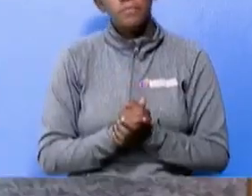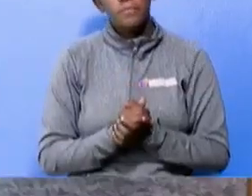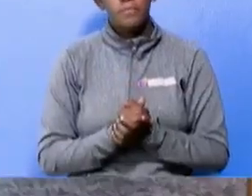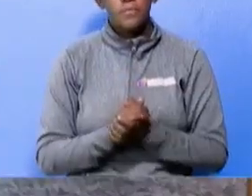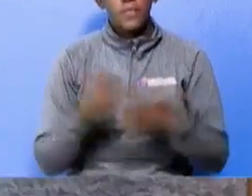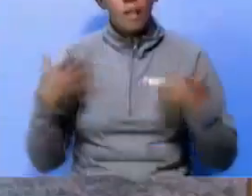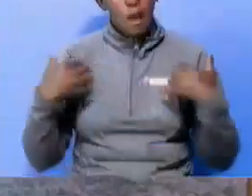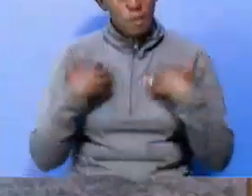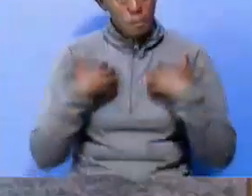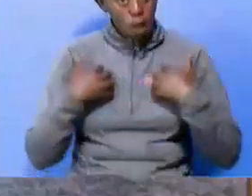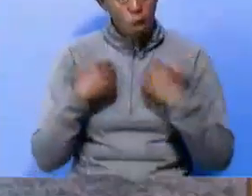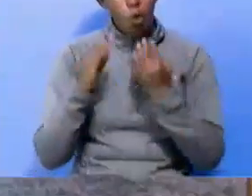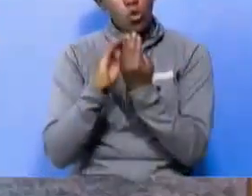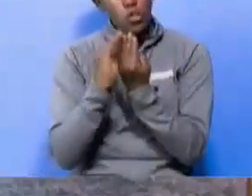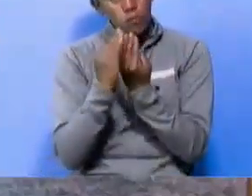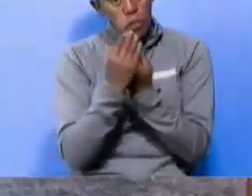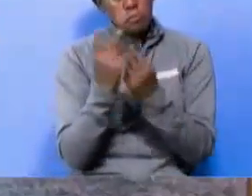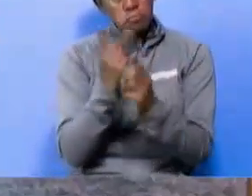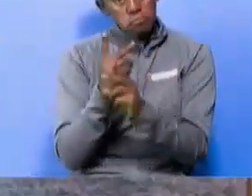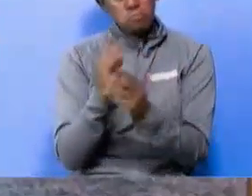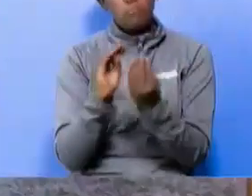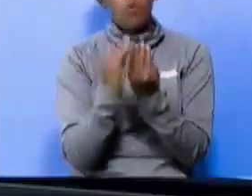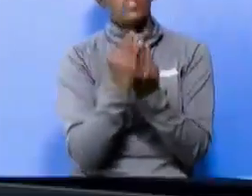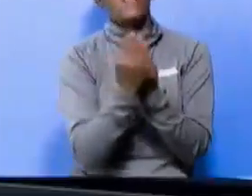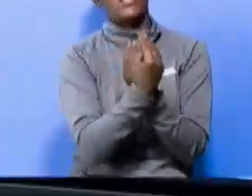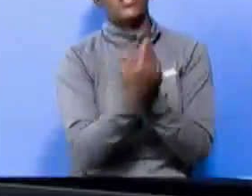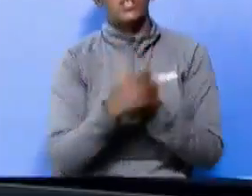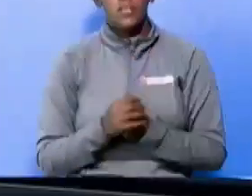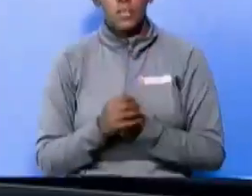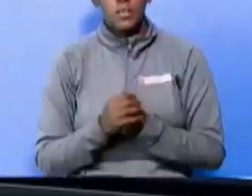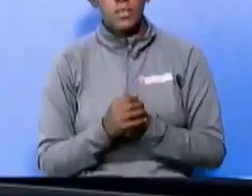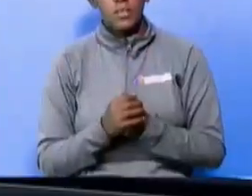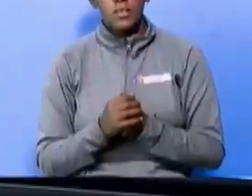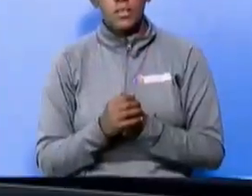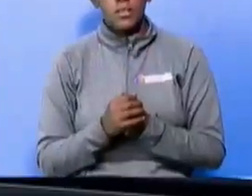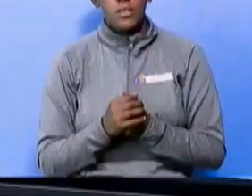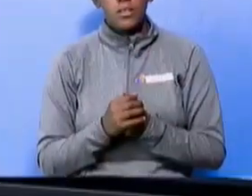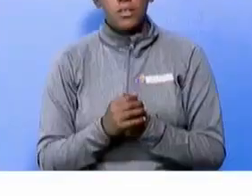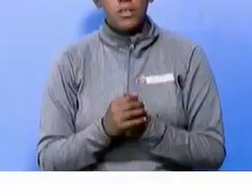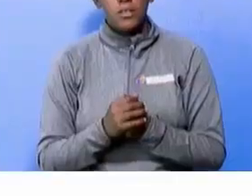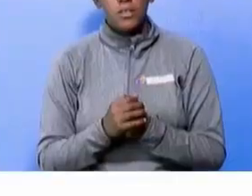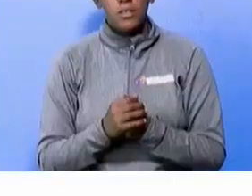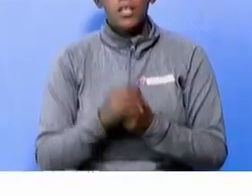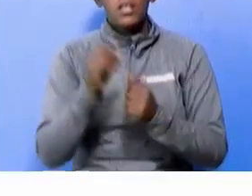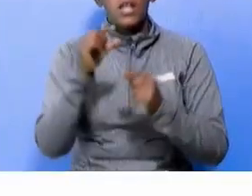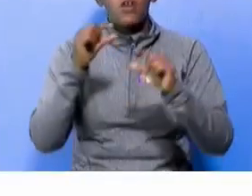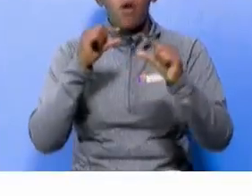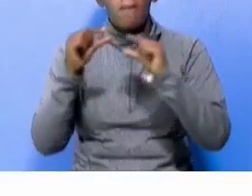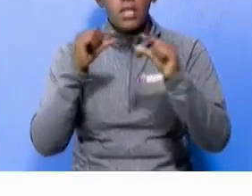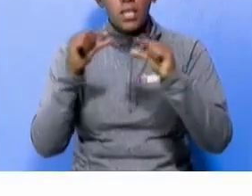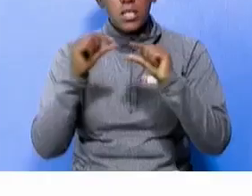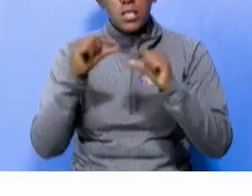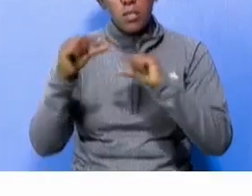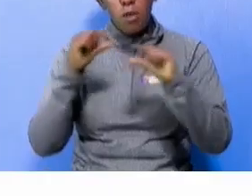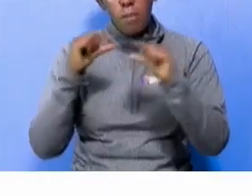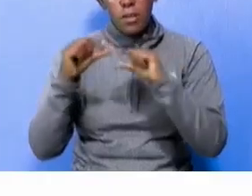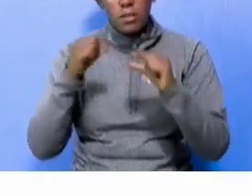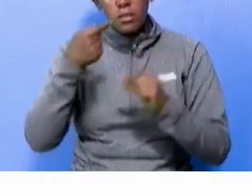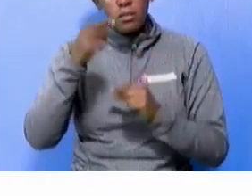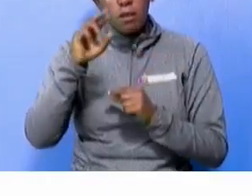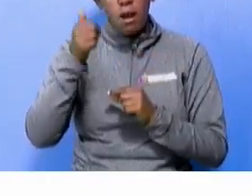Animal conservation, lesson 13. The part is as a grammar.